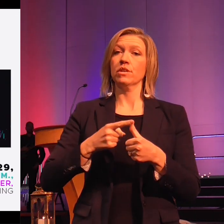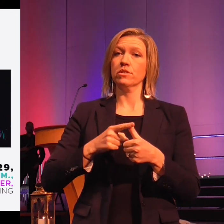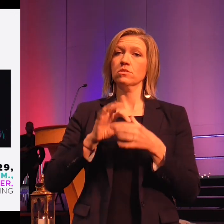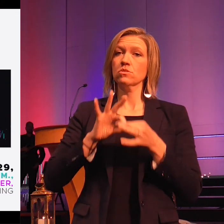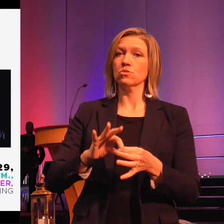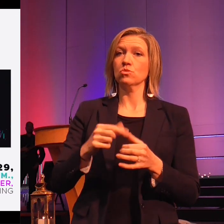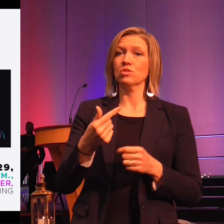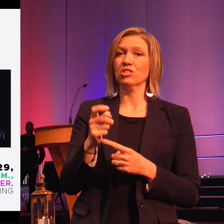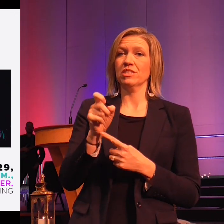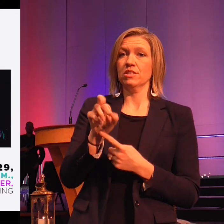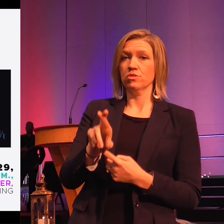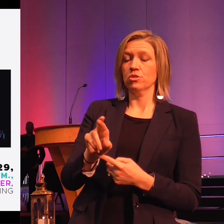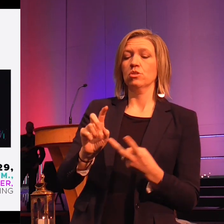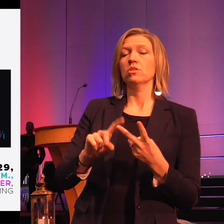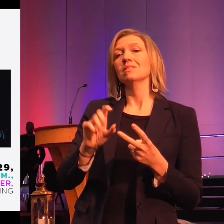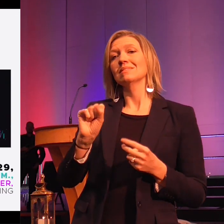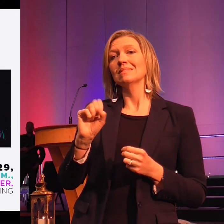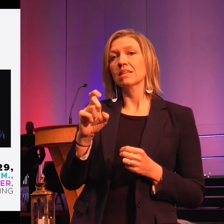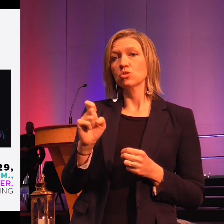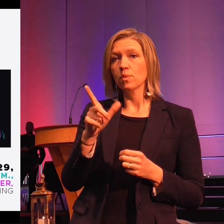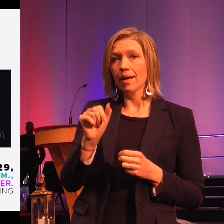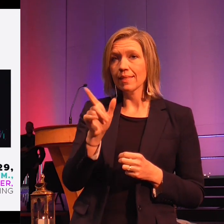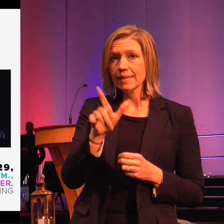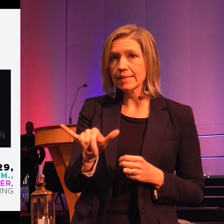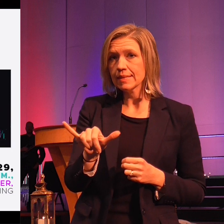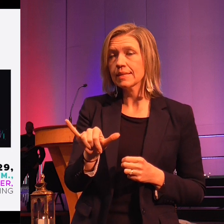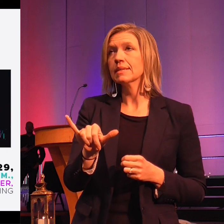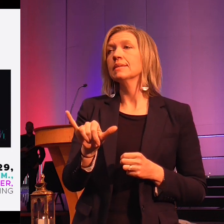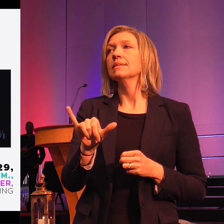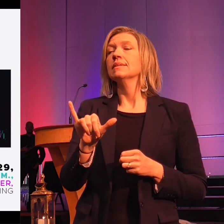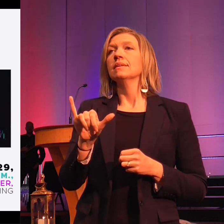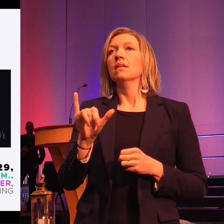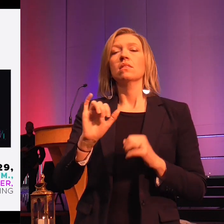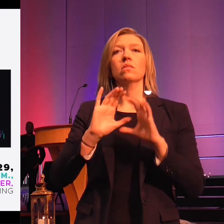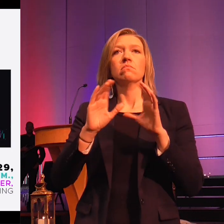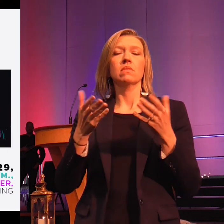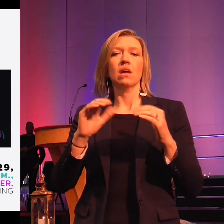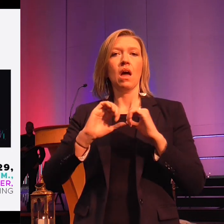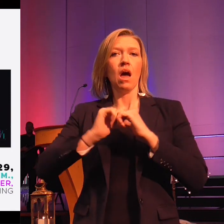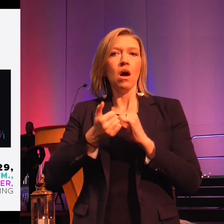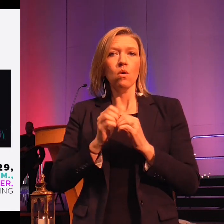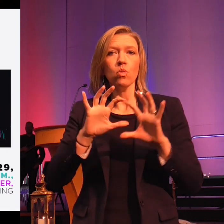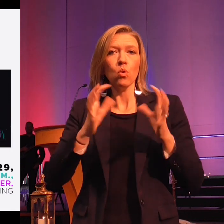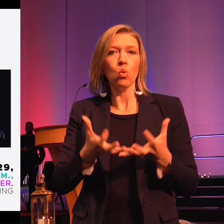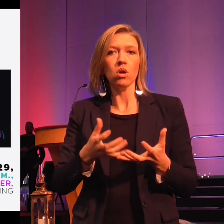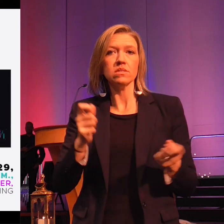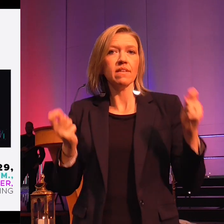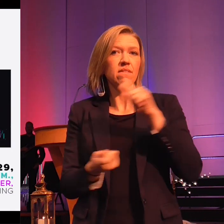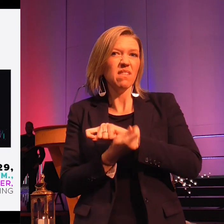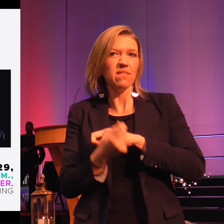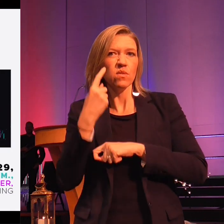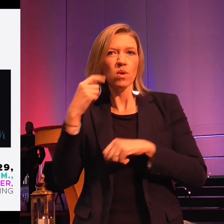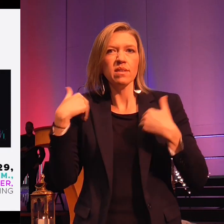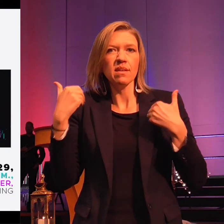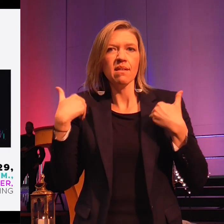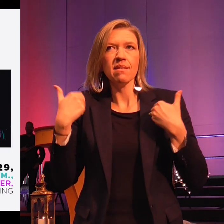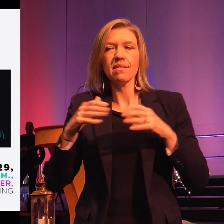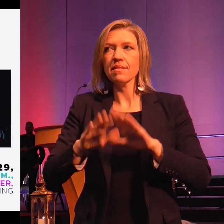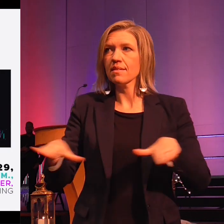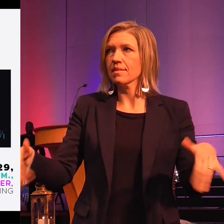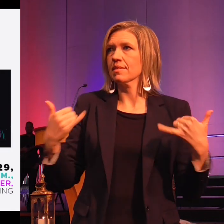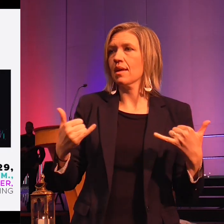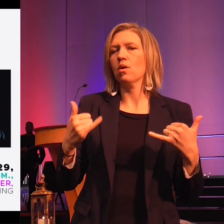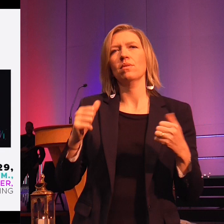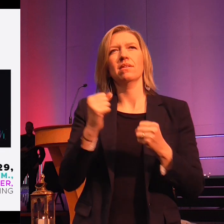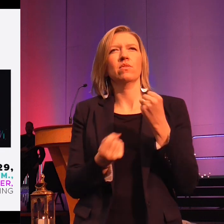and sexuality and just the way that the world is evolving for kids now. So everybody is welcome to that. That'll be